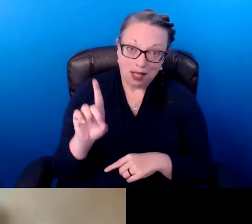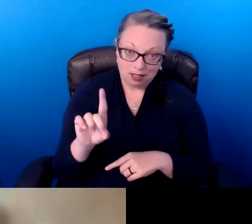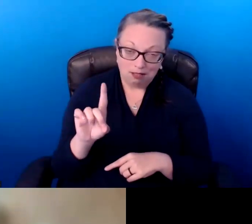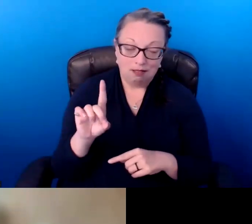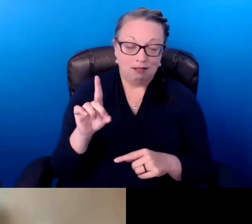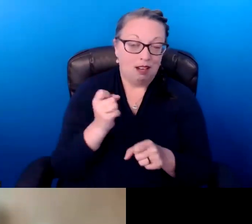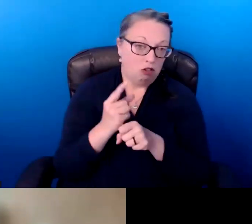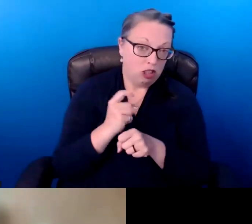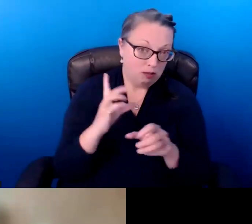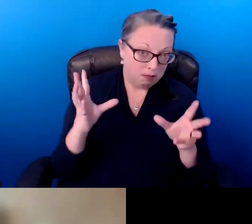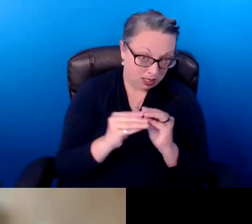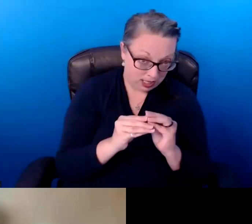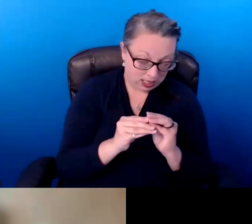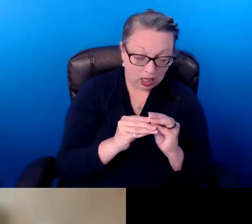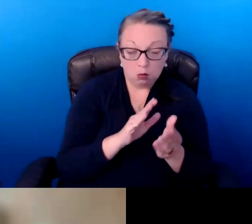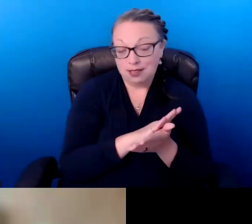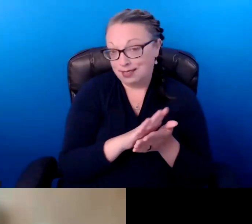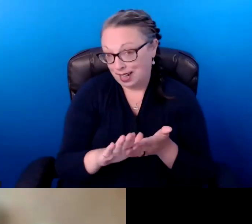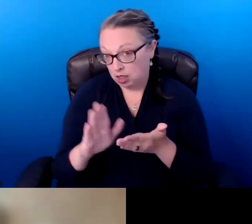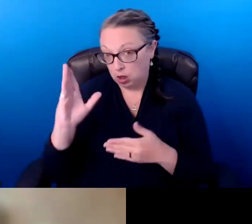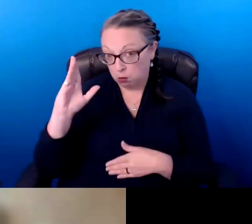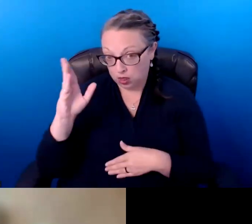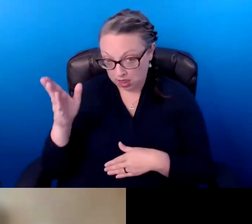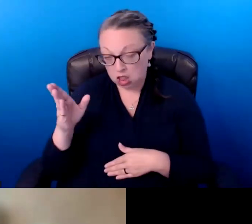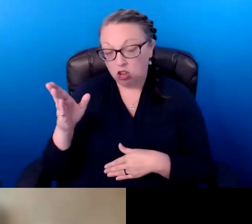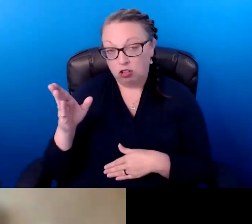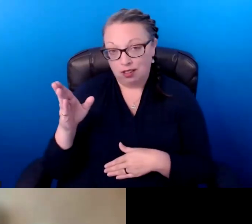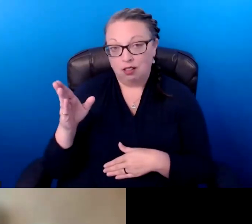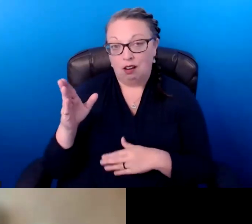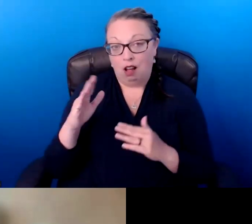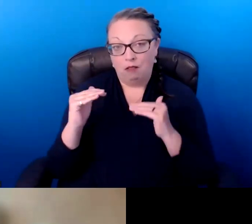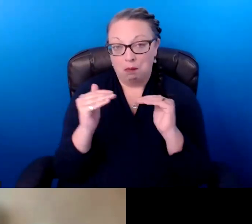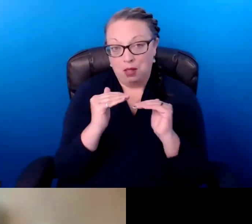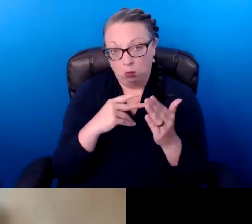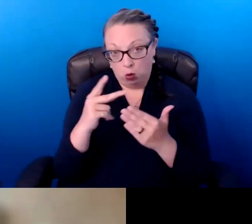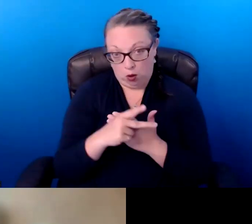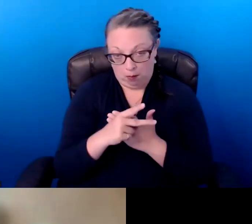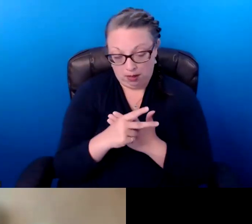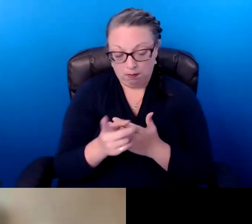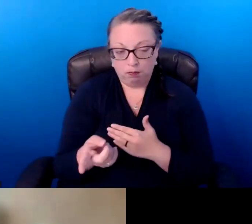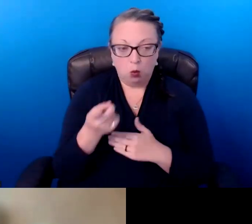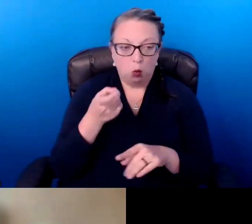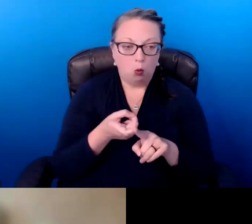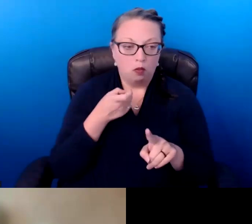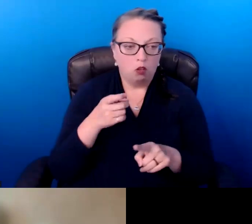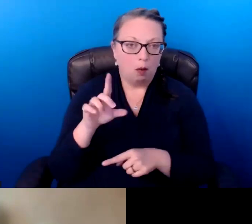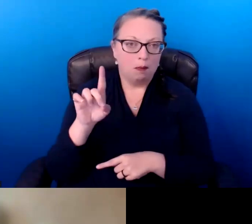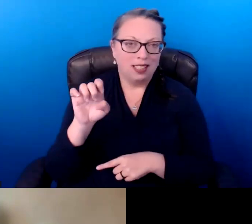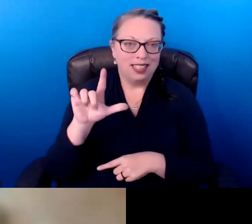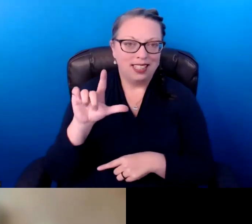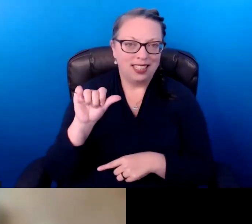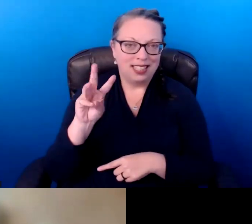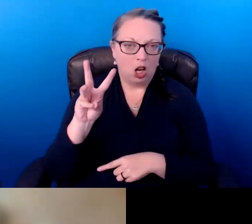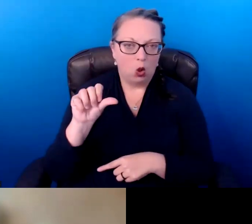presentation of peer programs. And one of the peer programs was from they were from Delaware, the